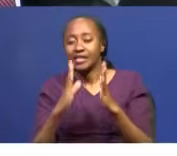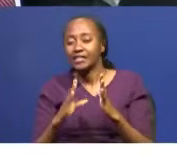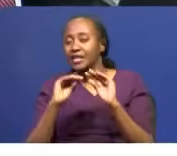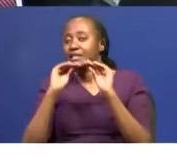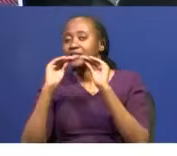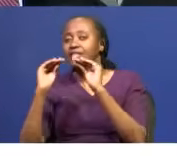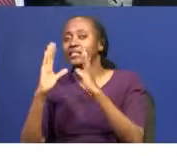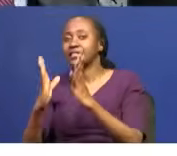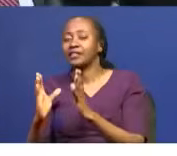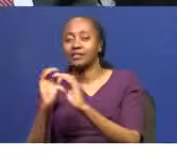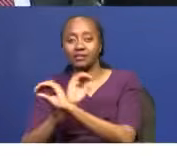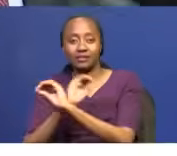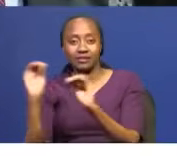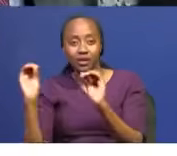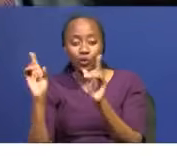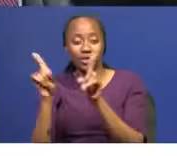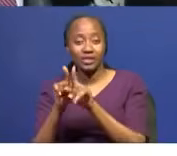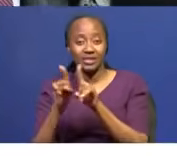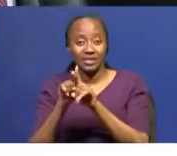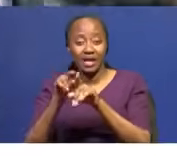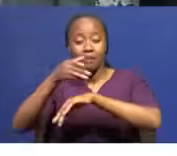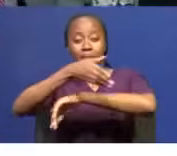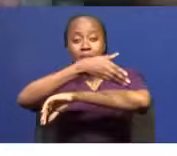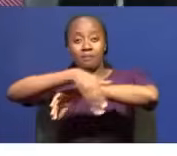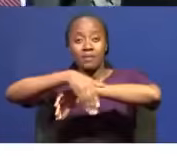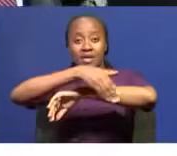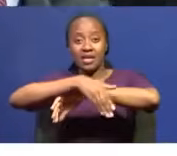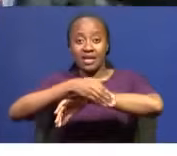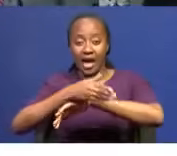their tools effective midnight Tuesday.